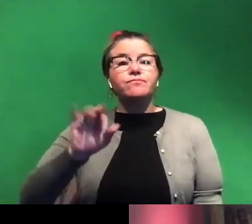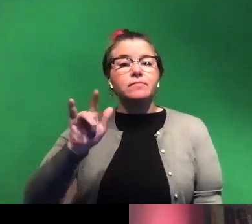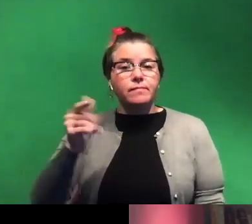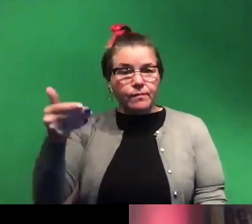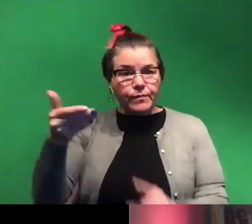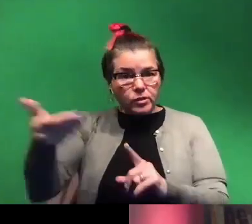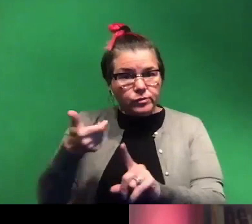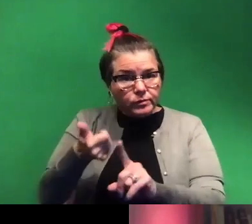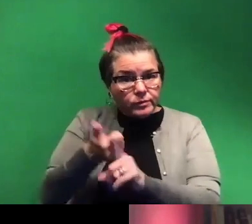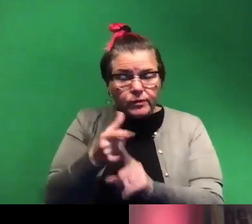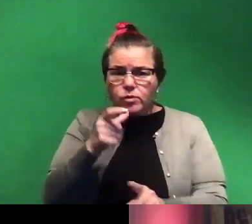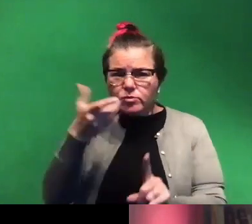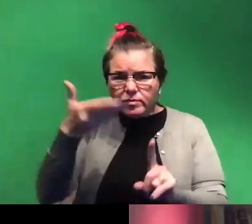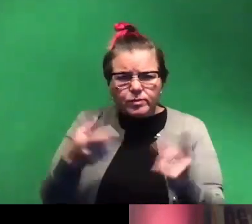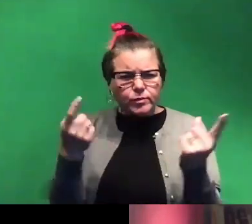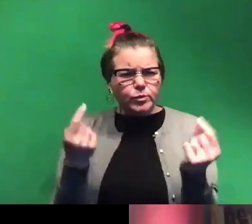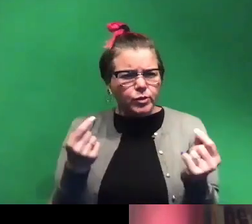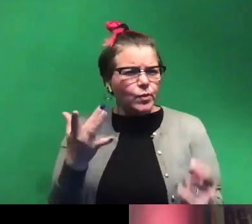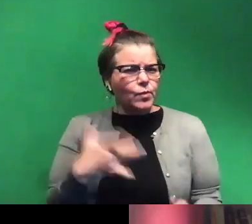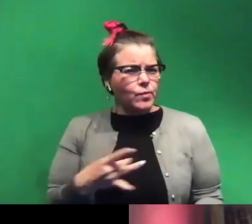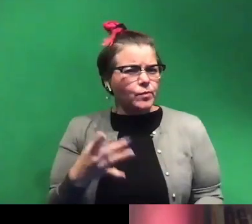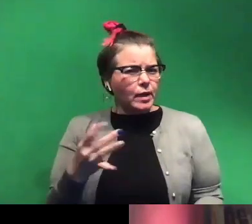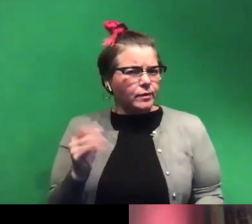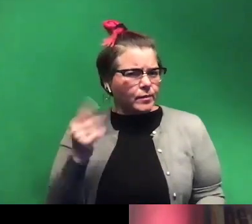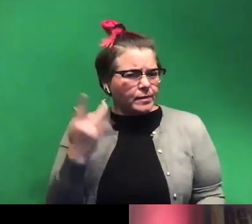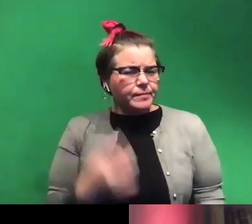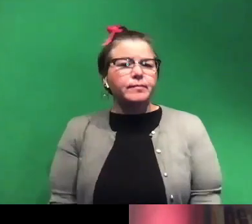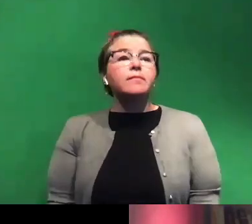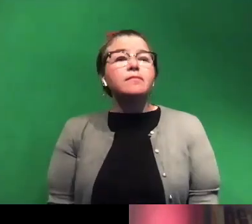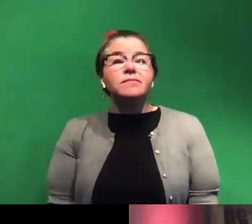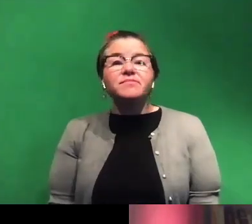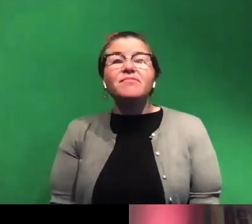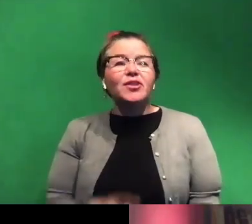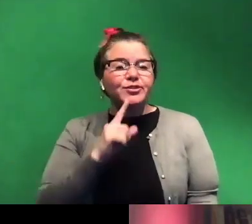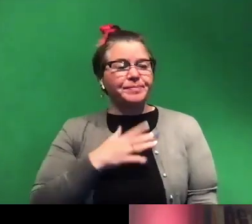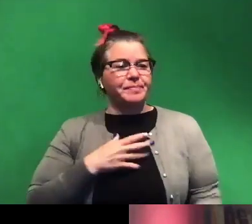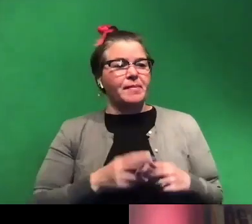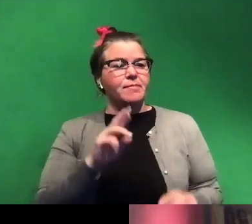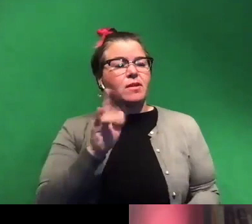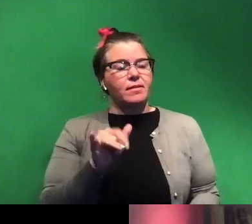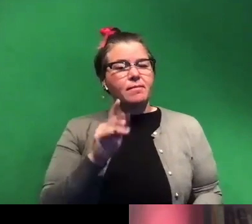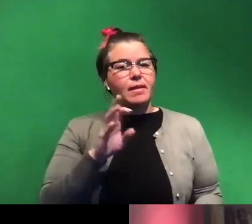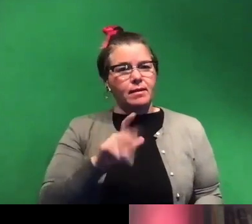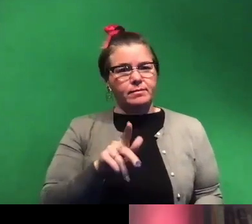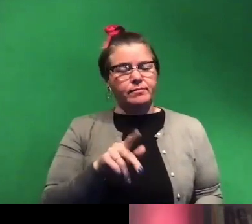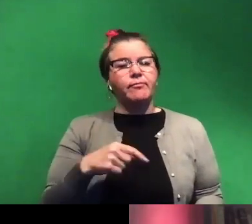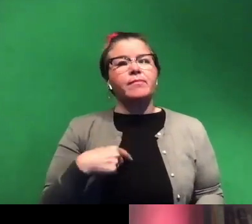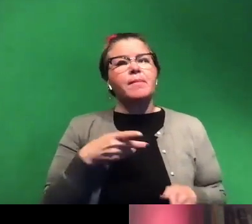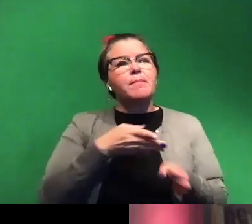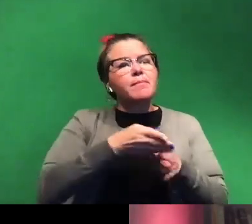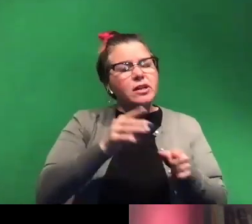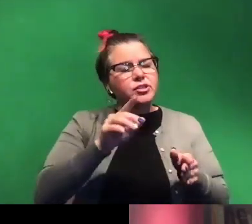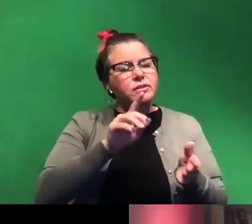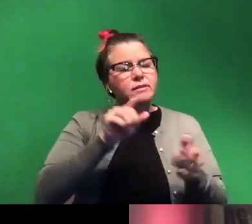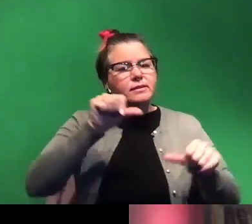yourself, say who you are, what you do, and why you like it? Sure. Okay, so my name is Riley Black. I'm a professional science writer and